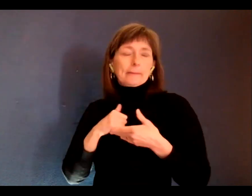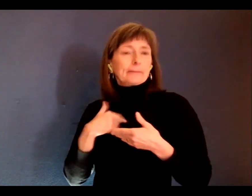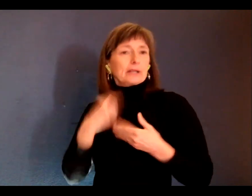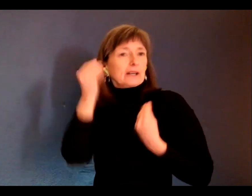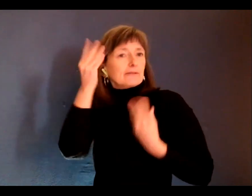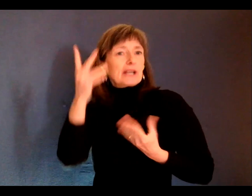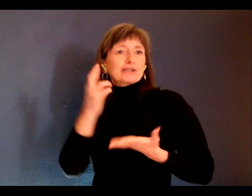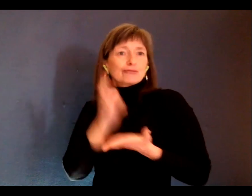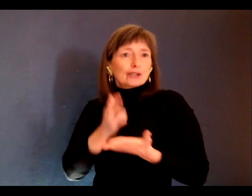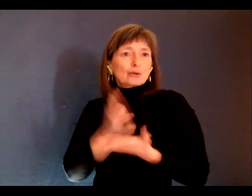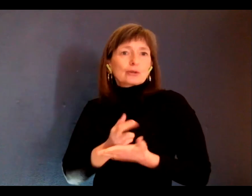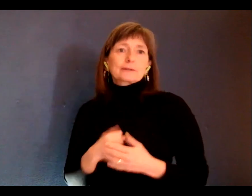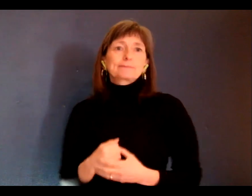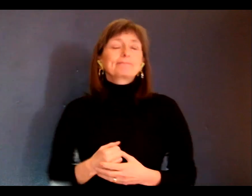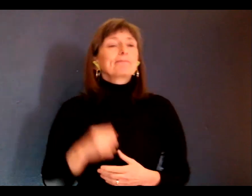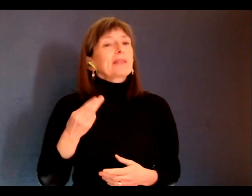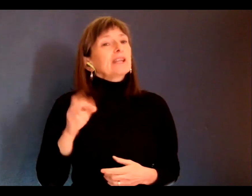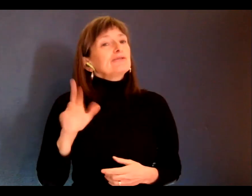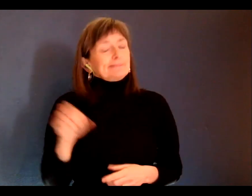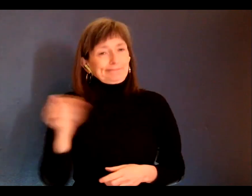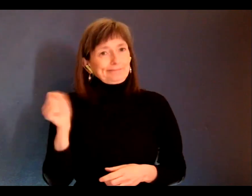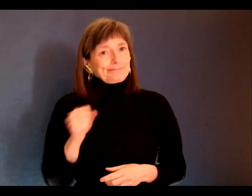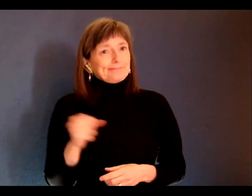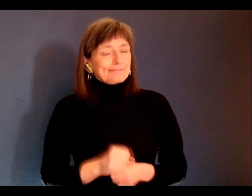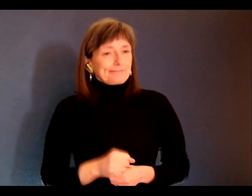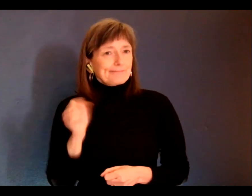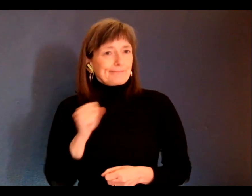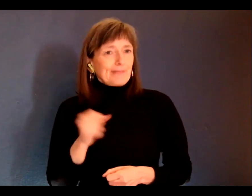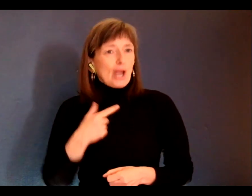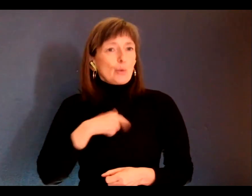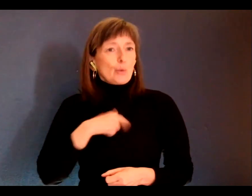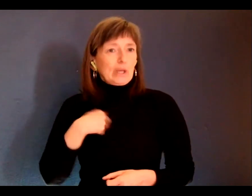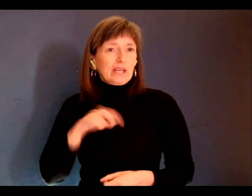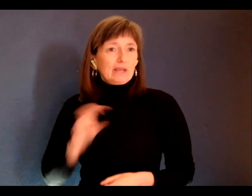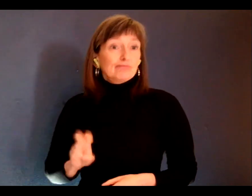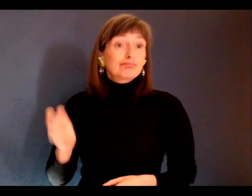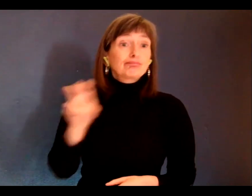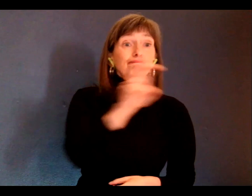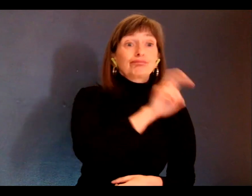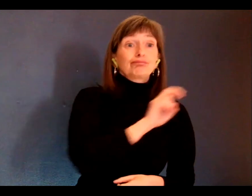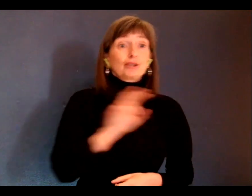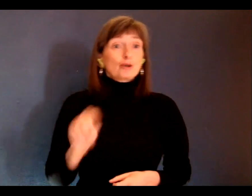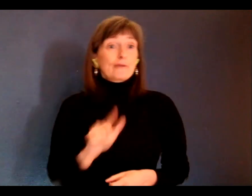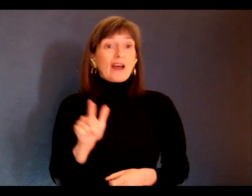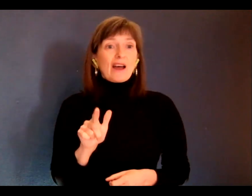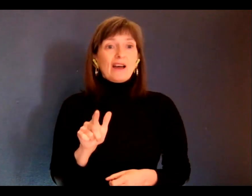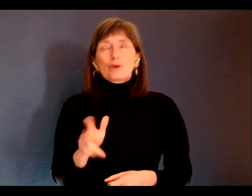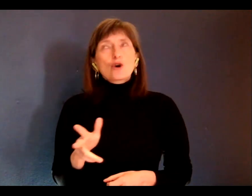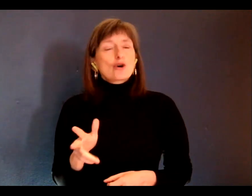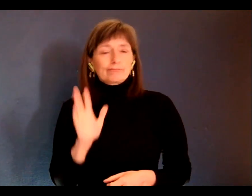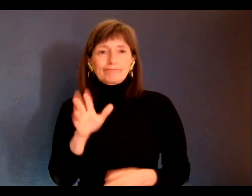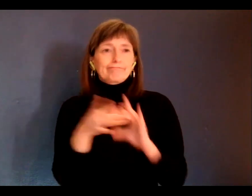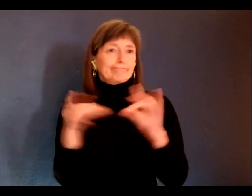we heard that loud and clear through our roadshow when we heard from frontline staff and